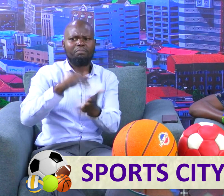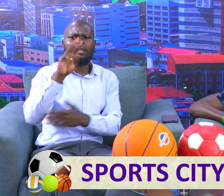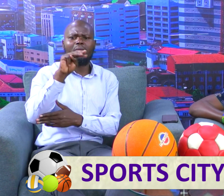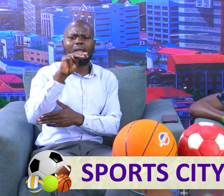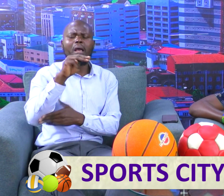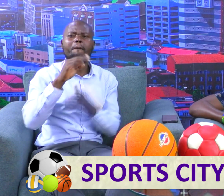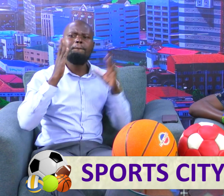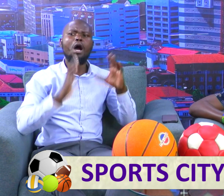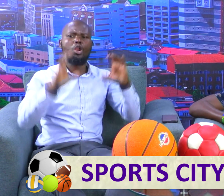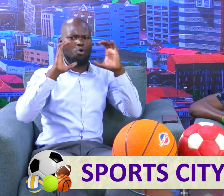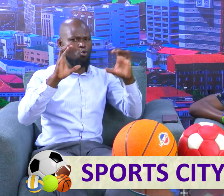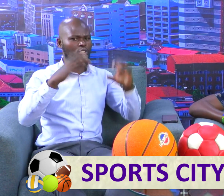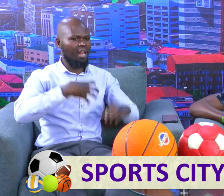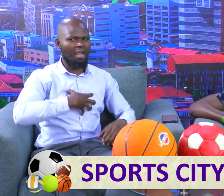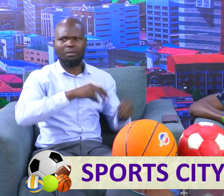Okay. Because